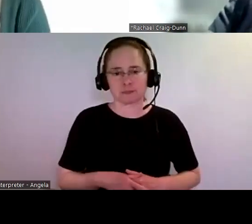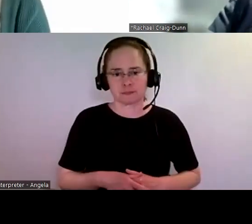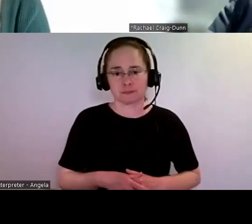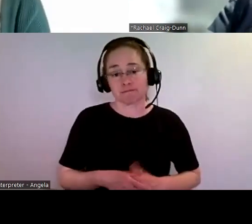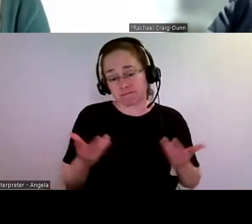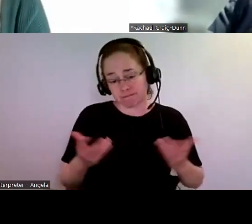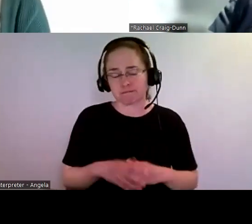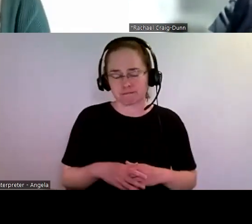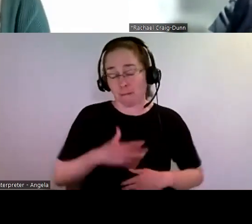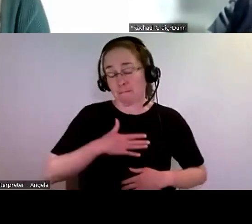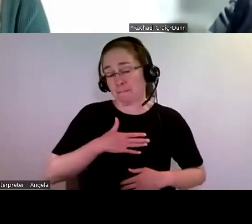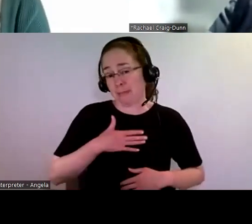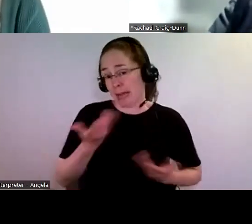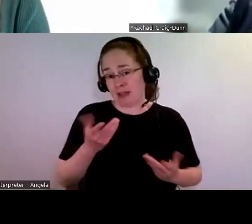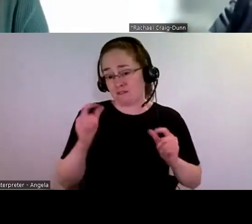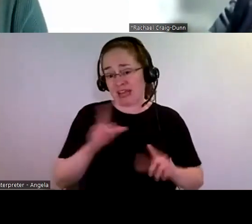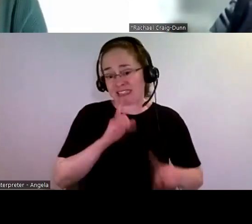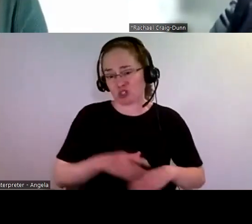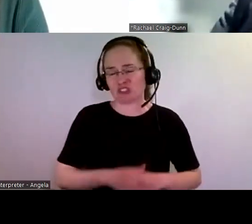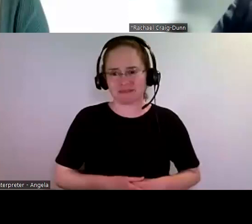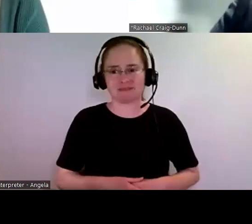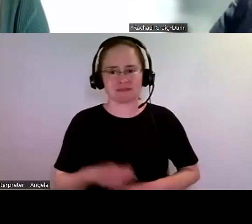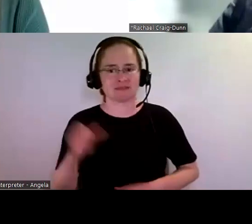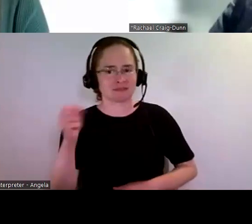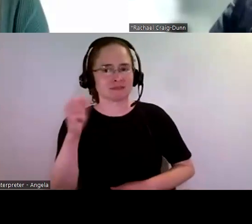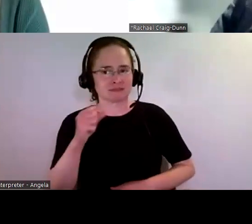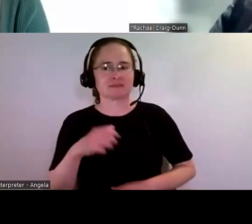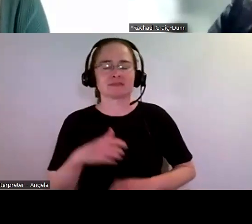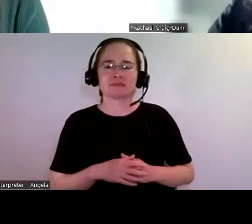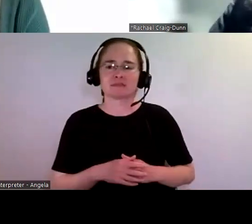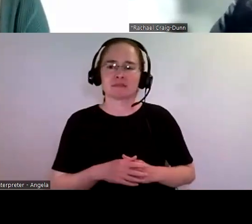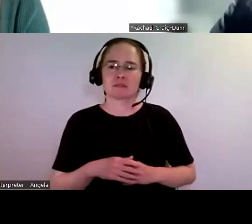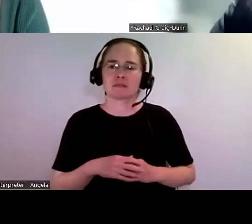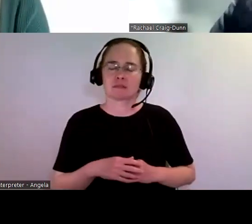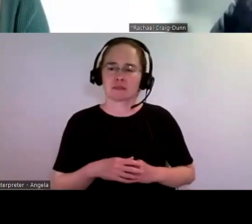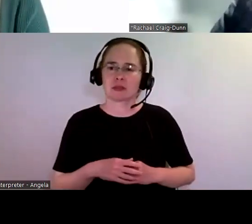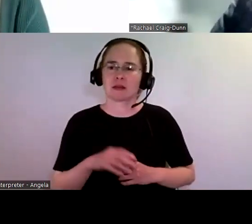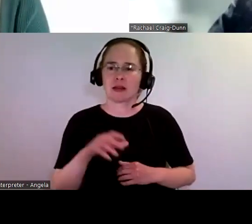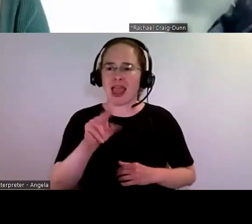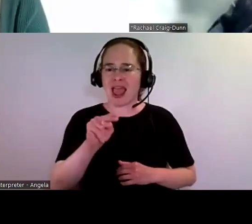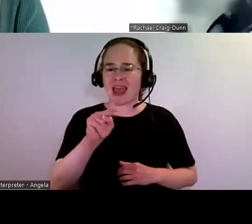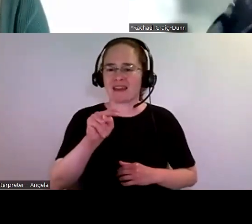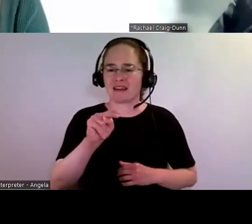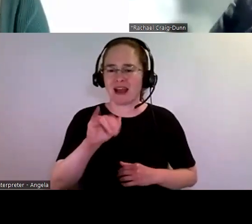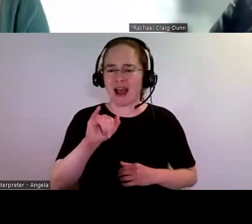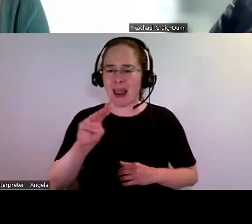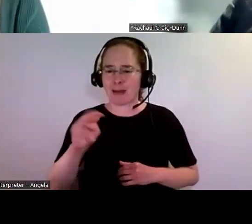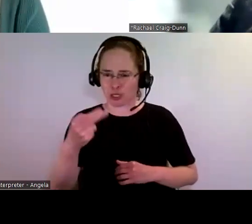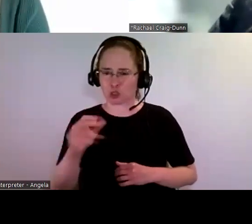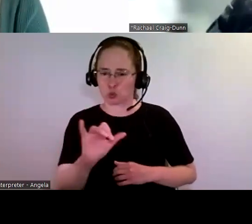So that's my fast answer. Yes, and NIMH as well. And also one of the